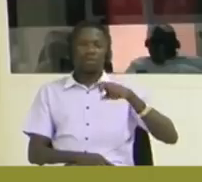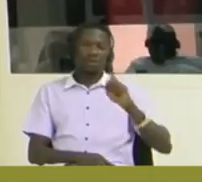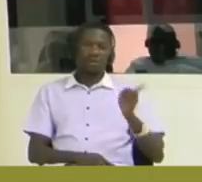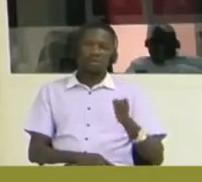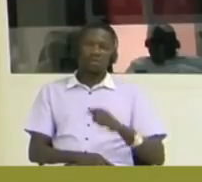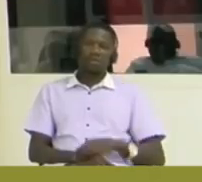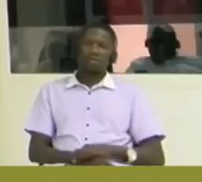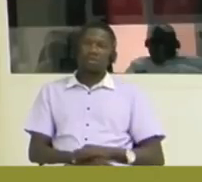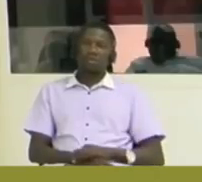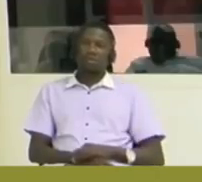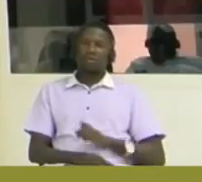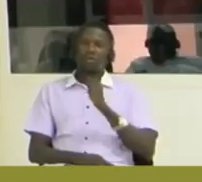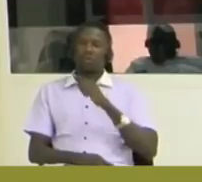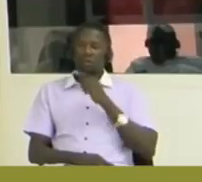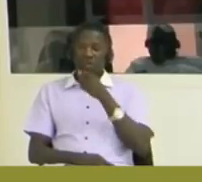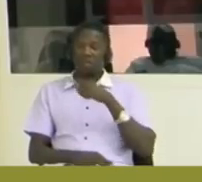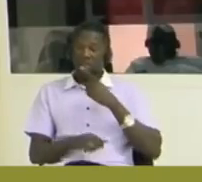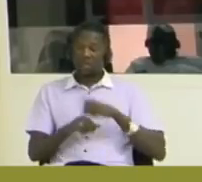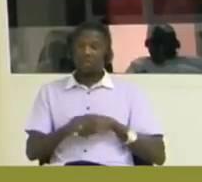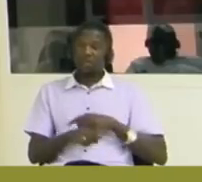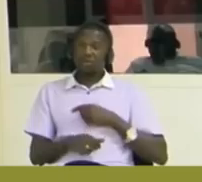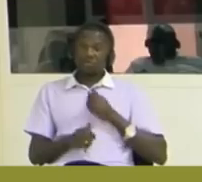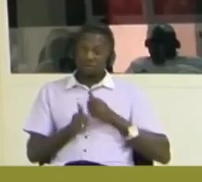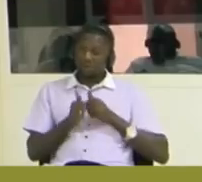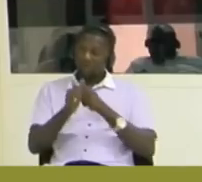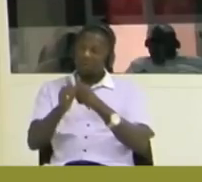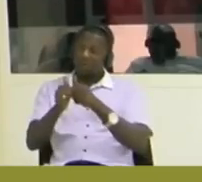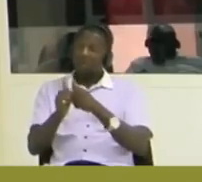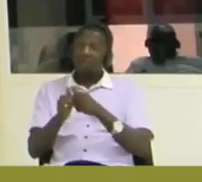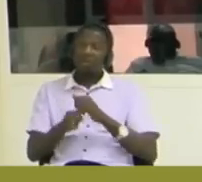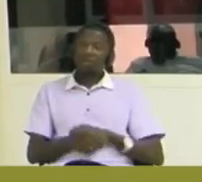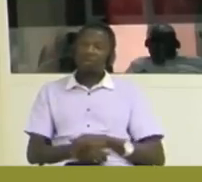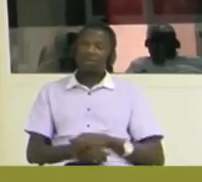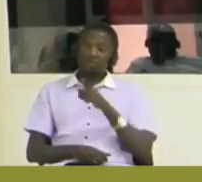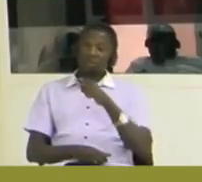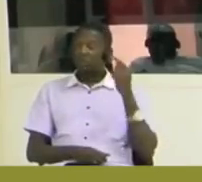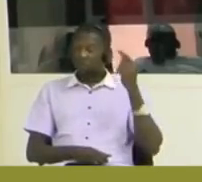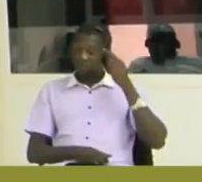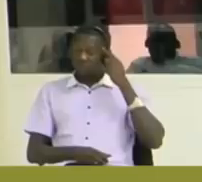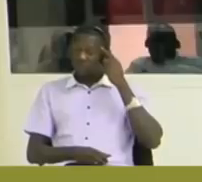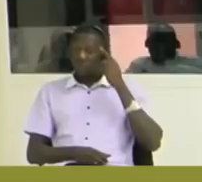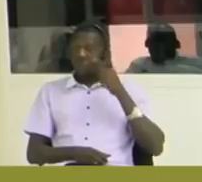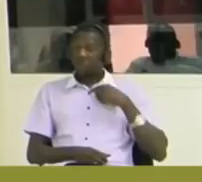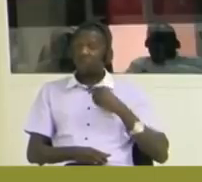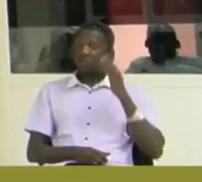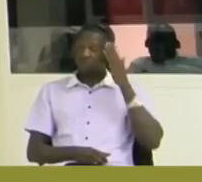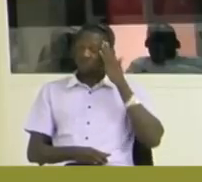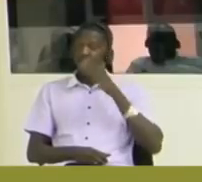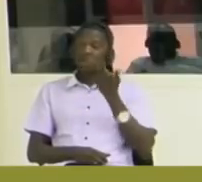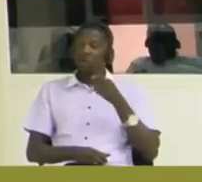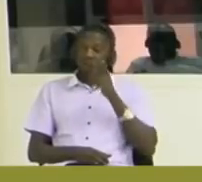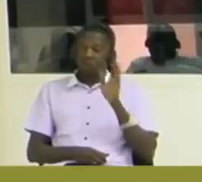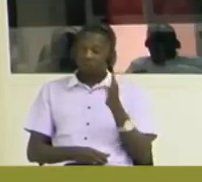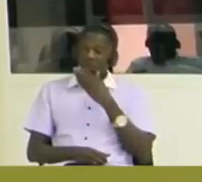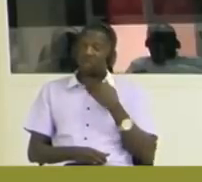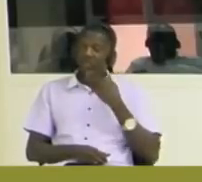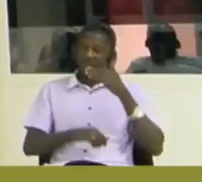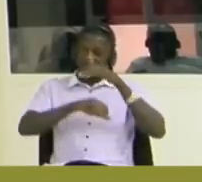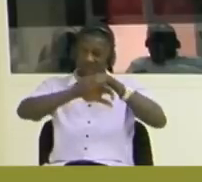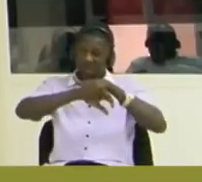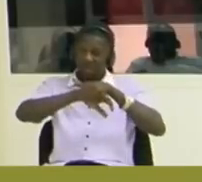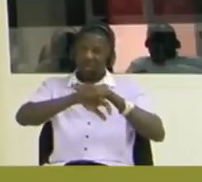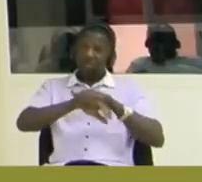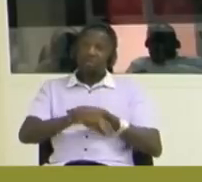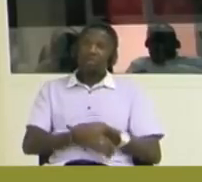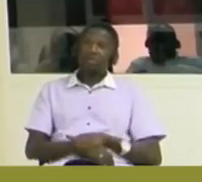time? He was my orderly. So he would know where you went that night? He should have, yes. And let me